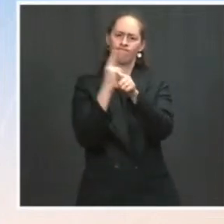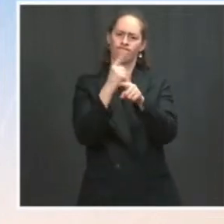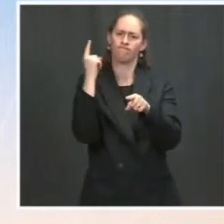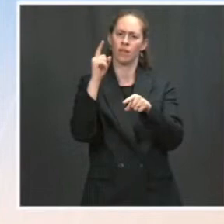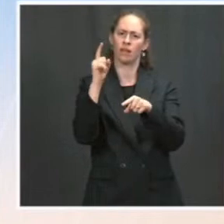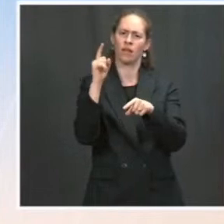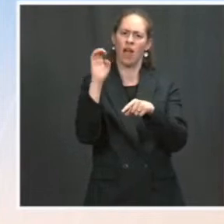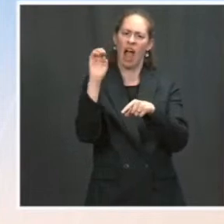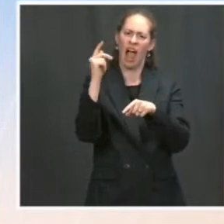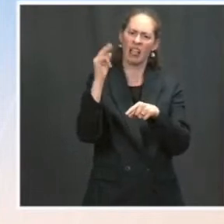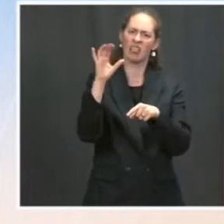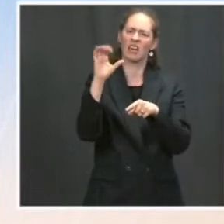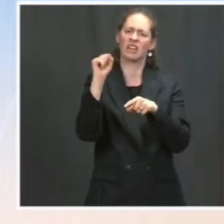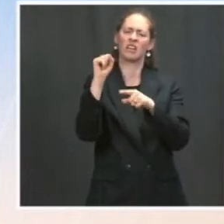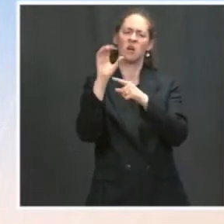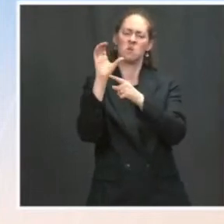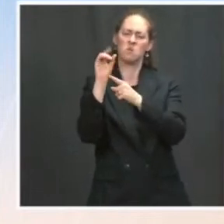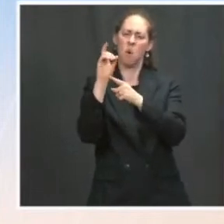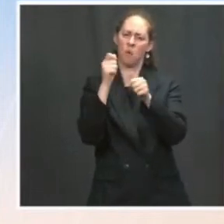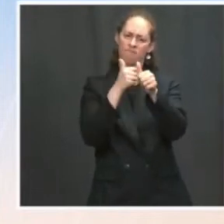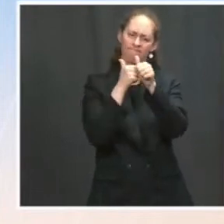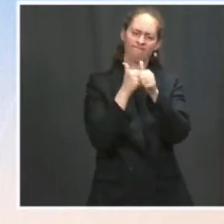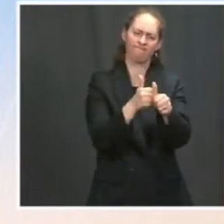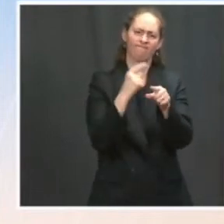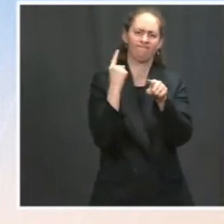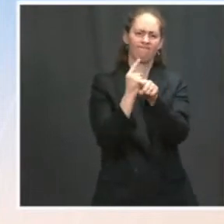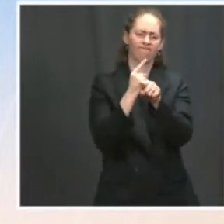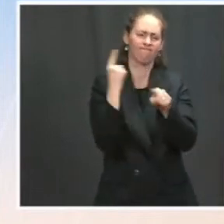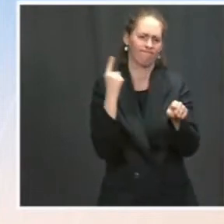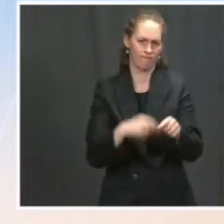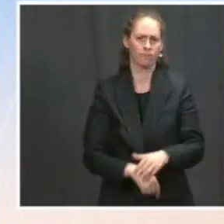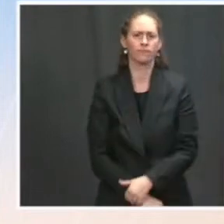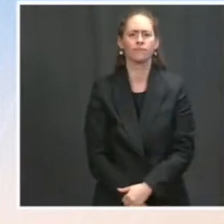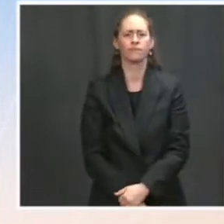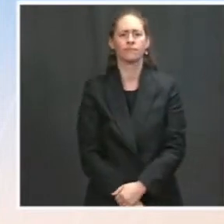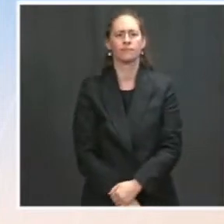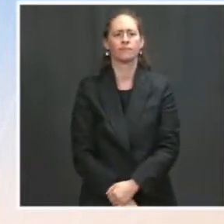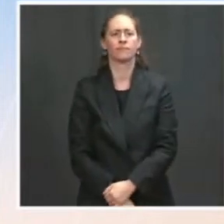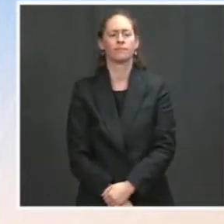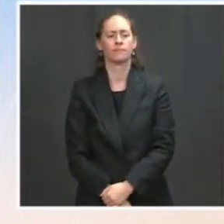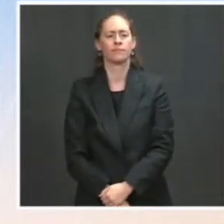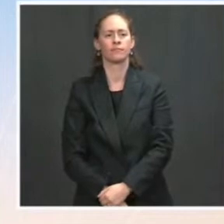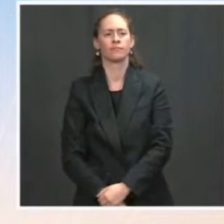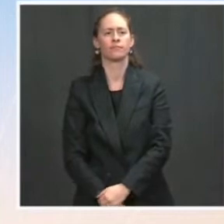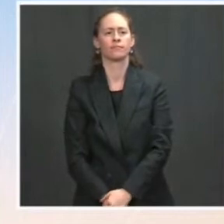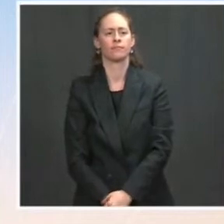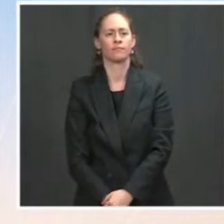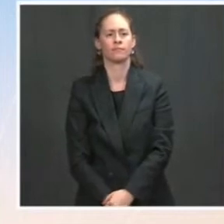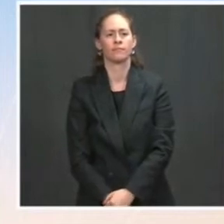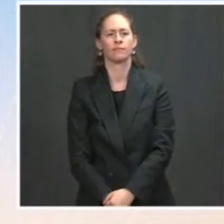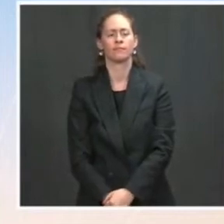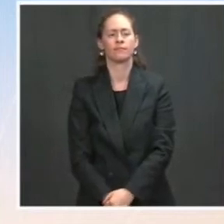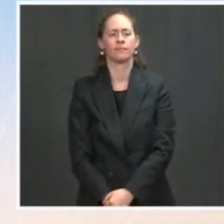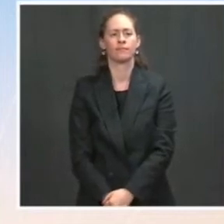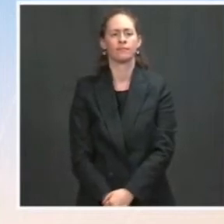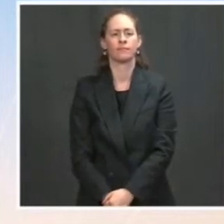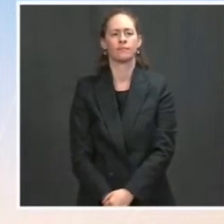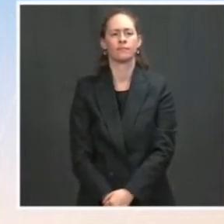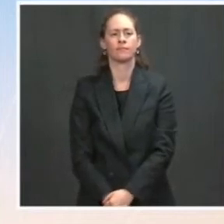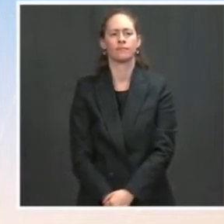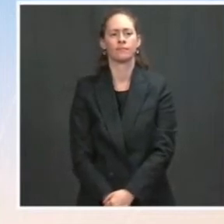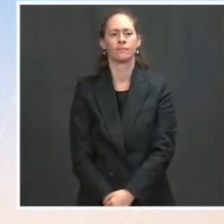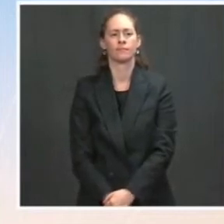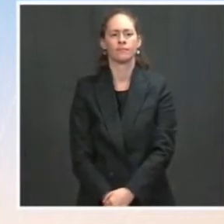in the narrowest circumstances when necessary and in the public's interest, the order authorizes agencies to grant limited waivers in